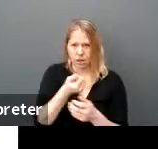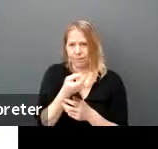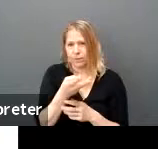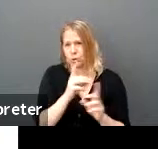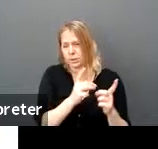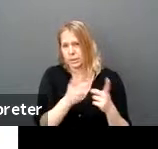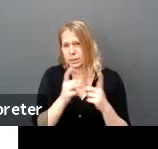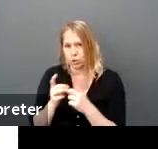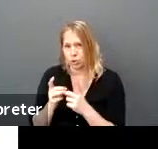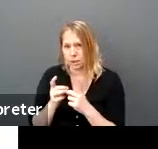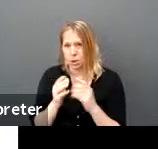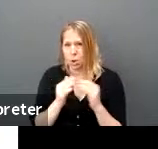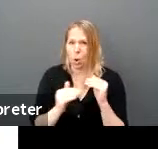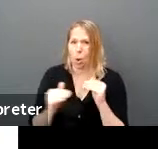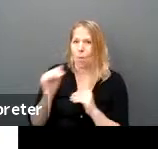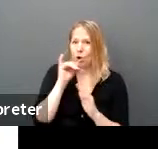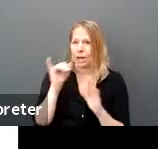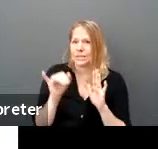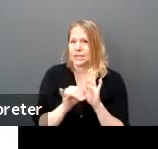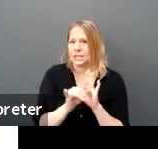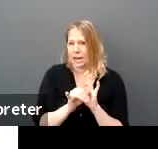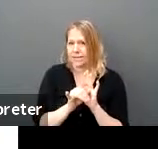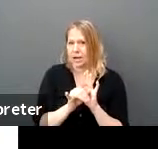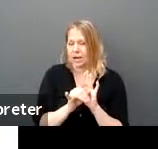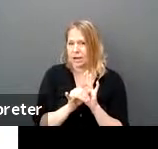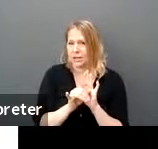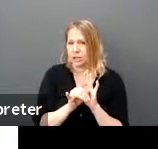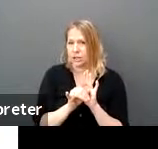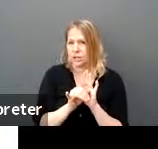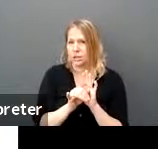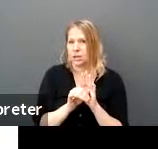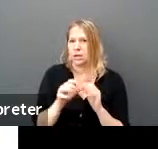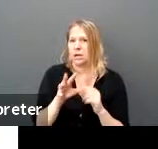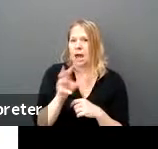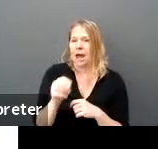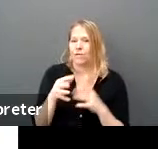districts is an over-identification